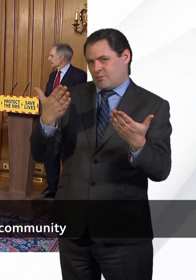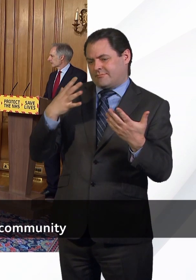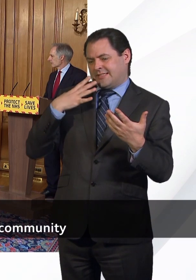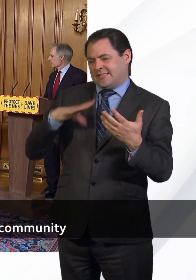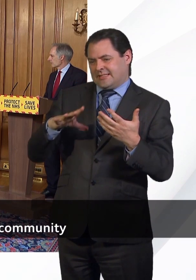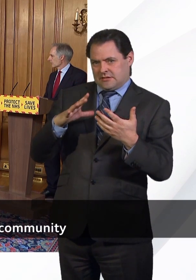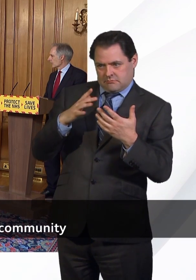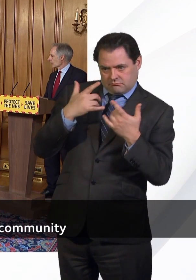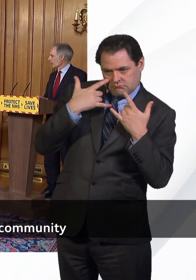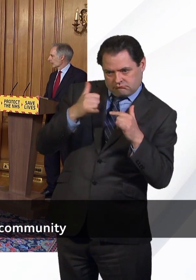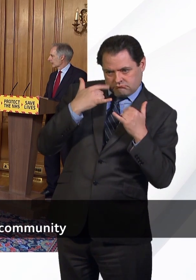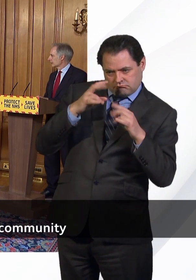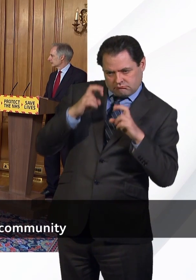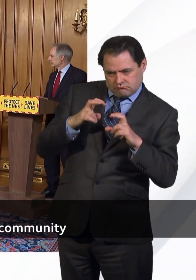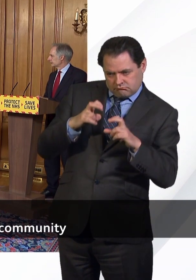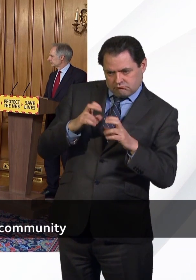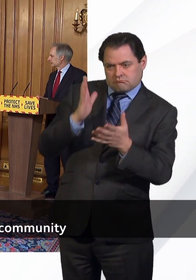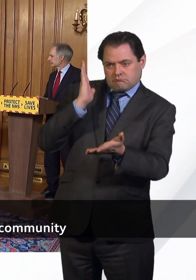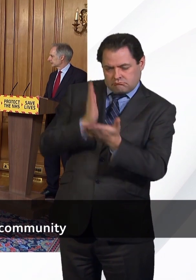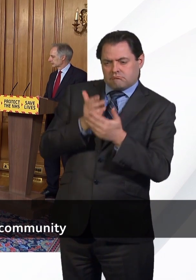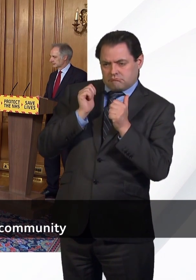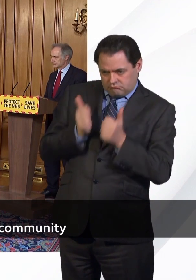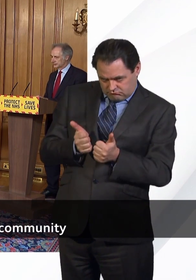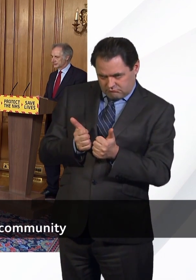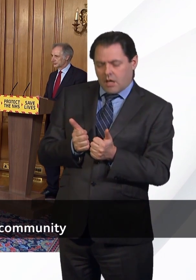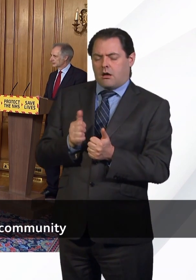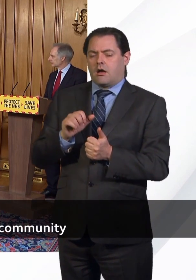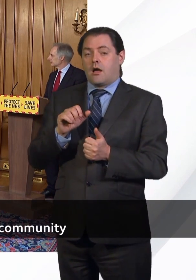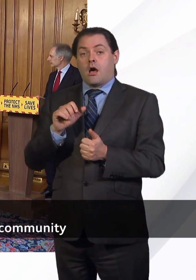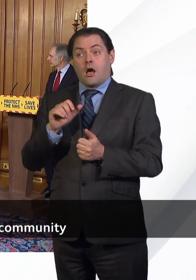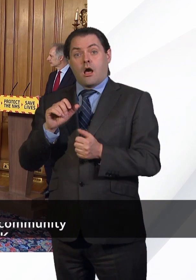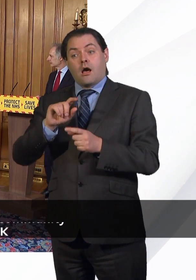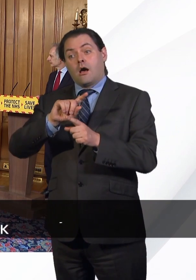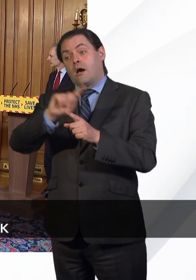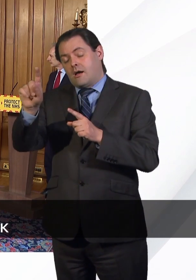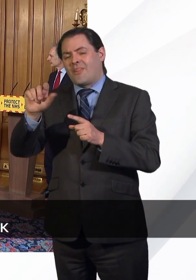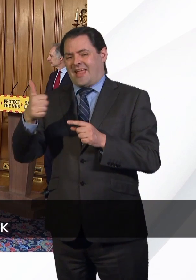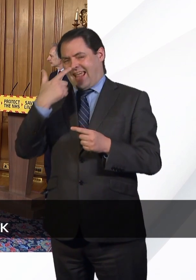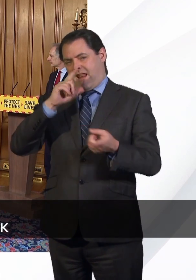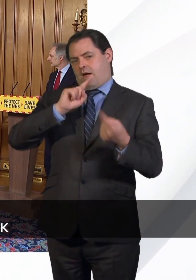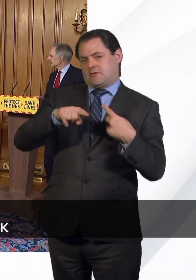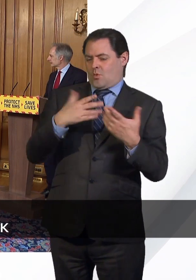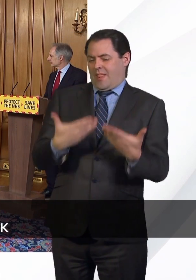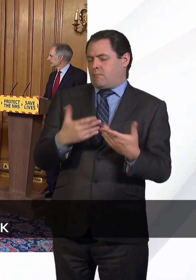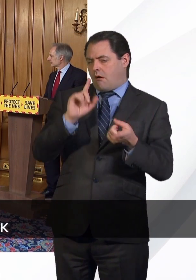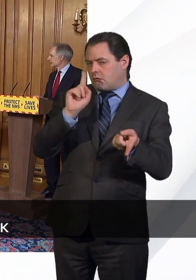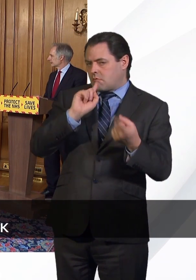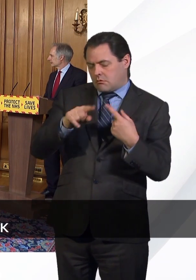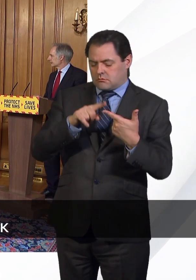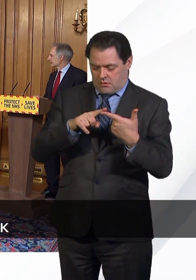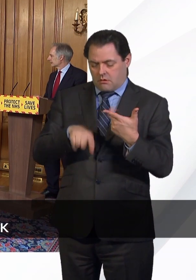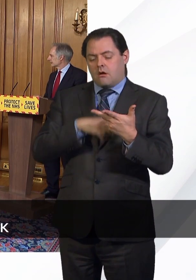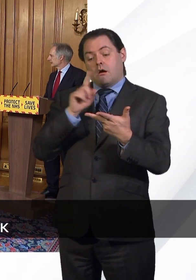that responsibility of giving you a very clear answer on that. And then the final piece is, how long will the